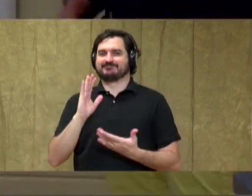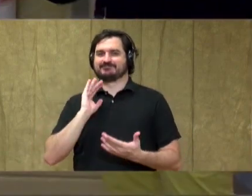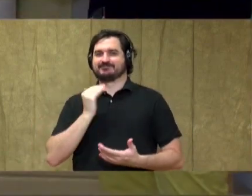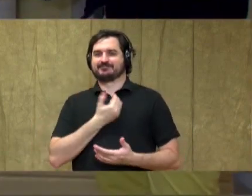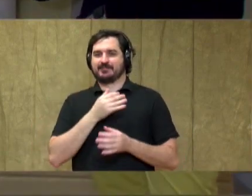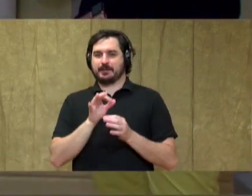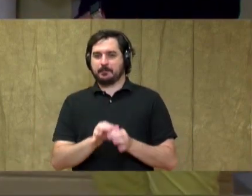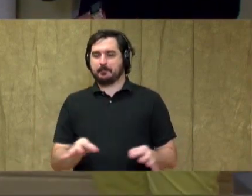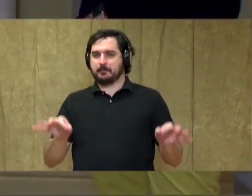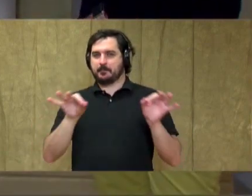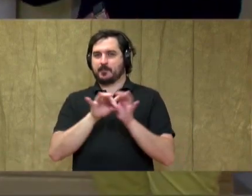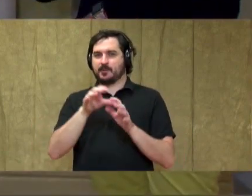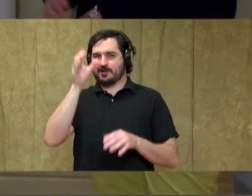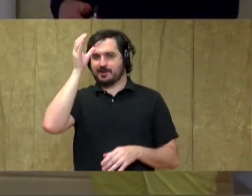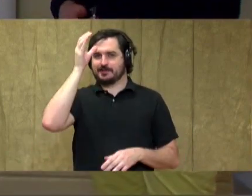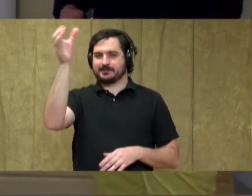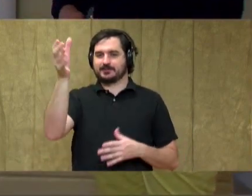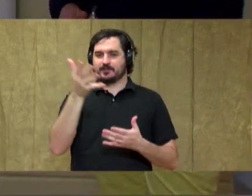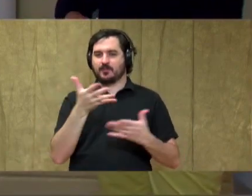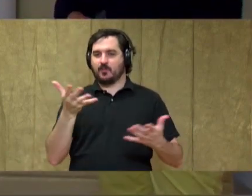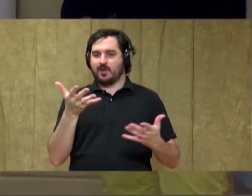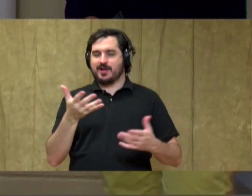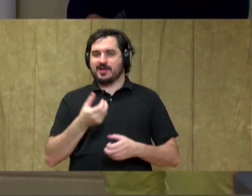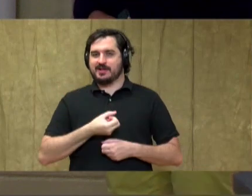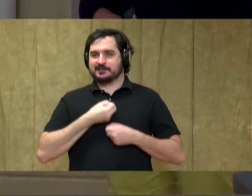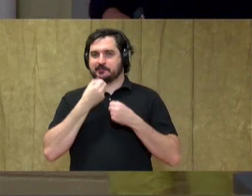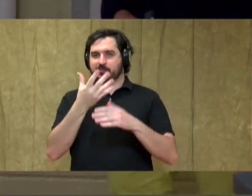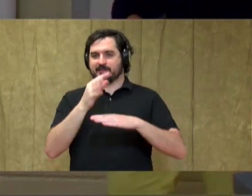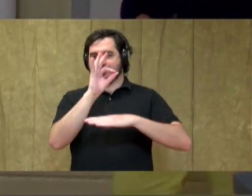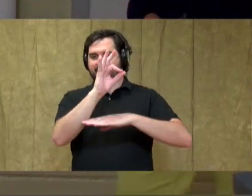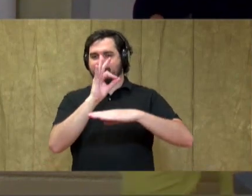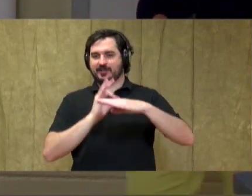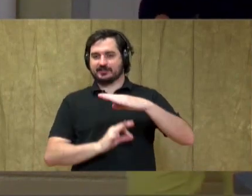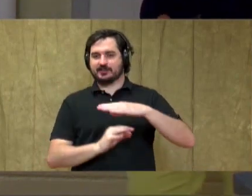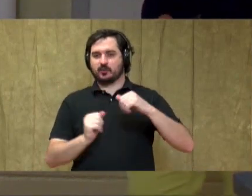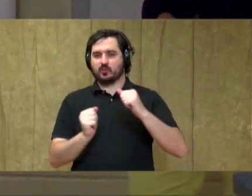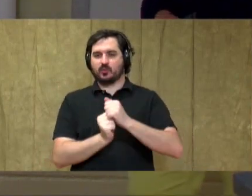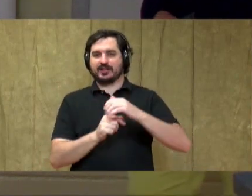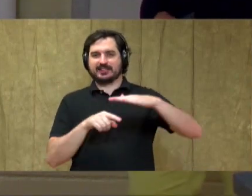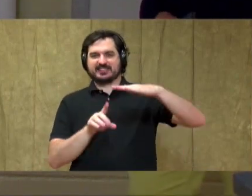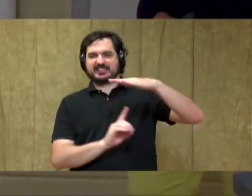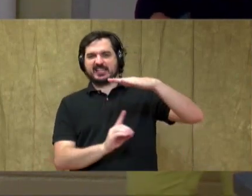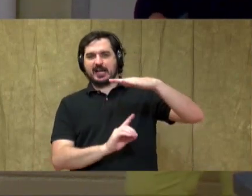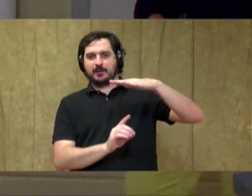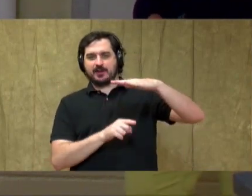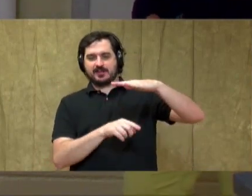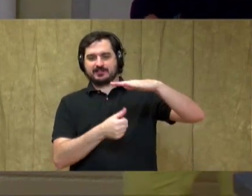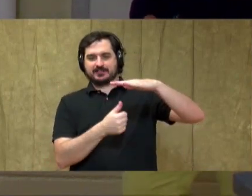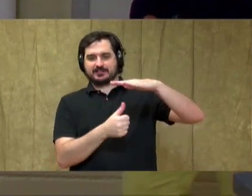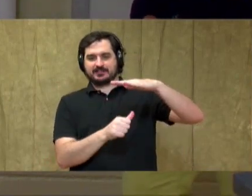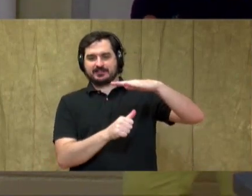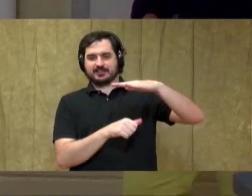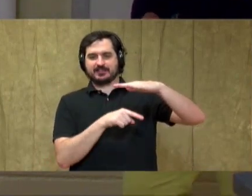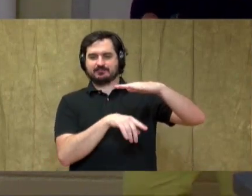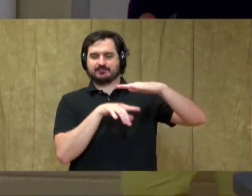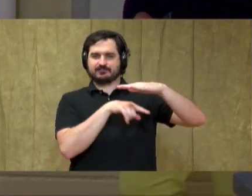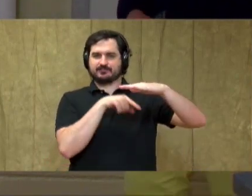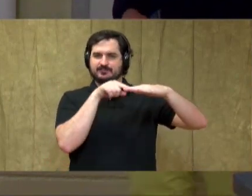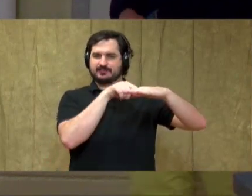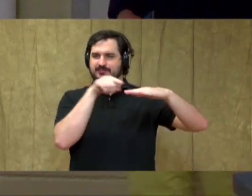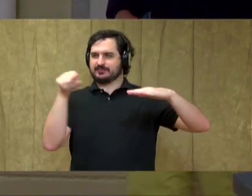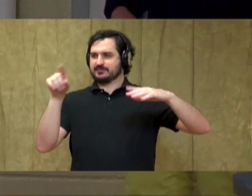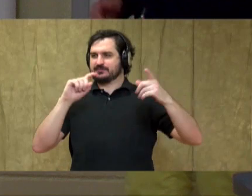today is to express a fraction with denominators of 10 as an equivalent fraction